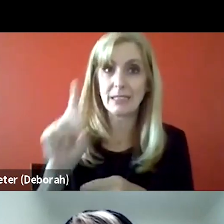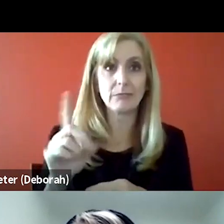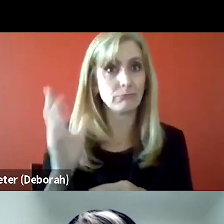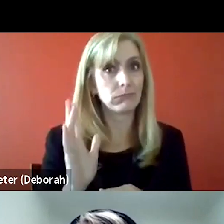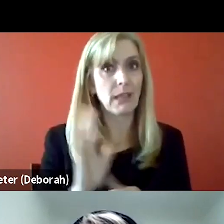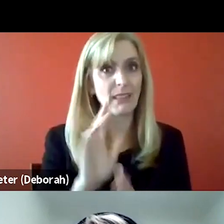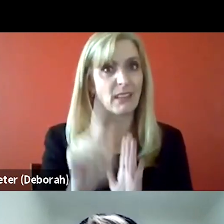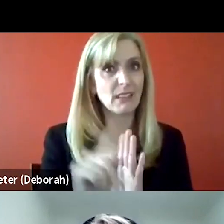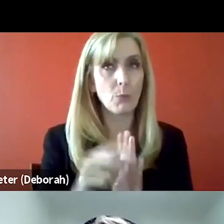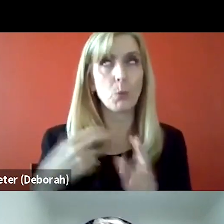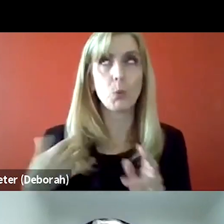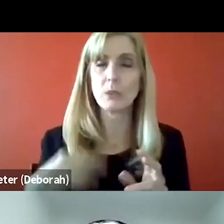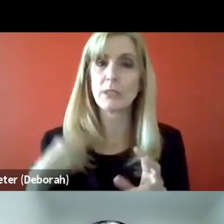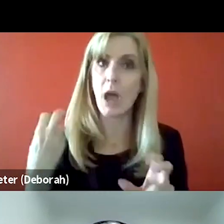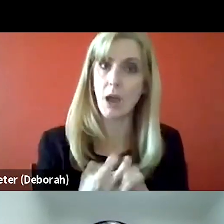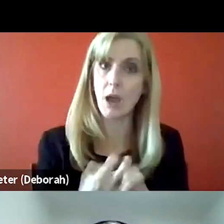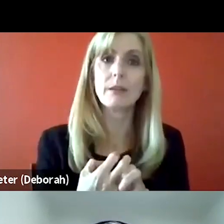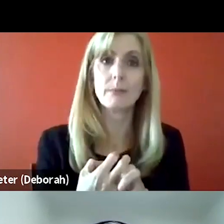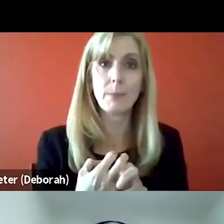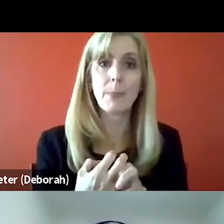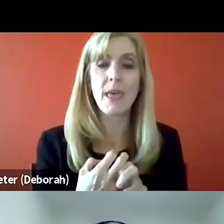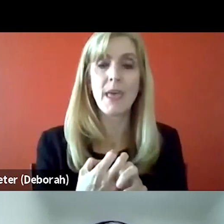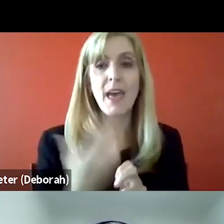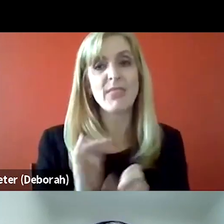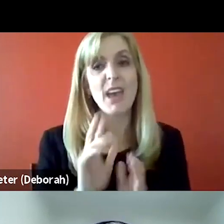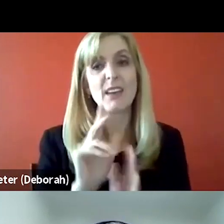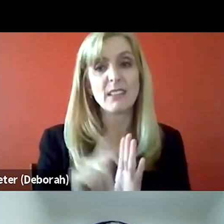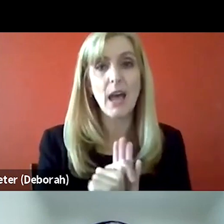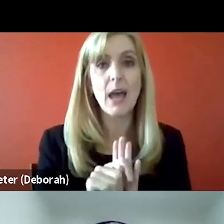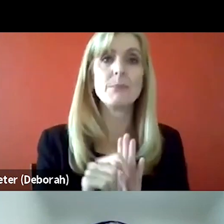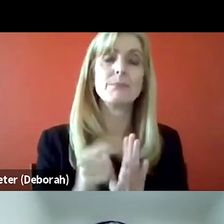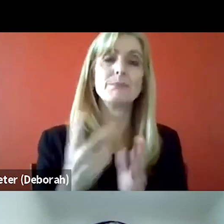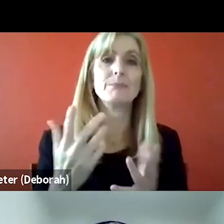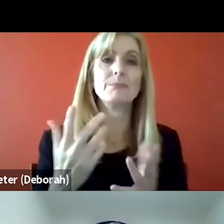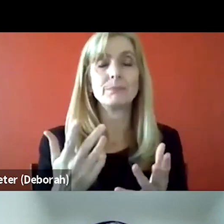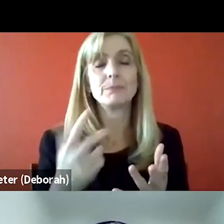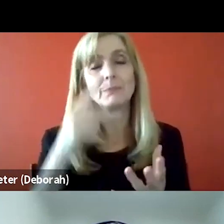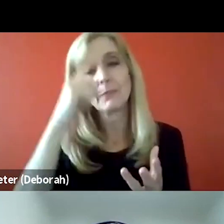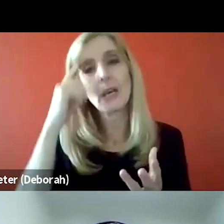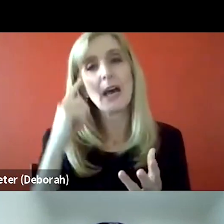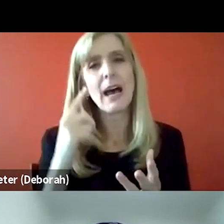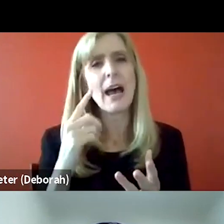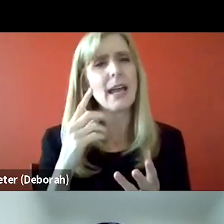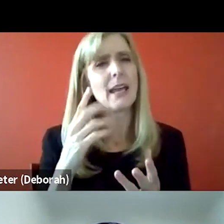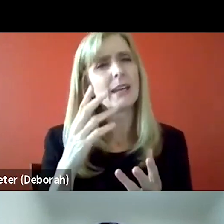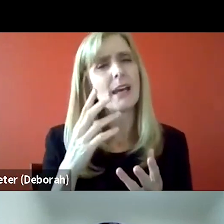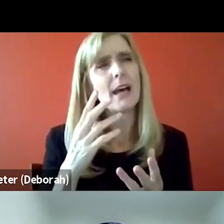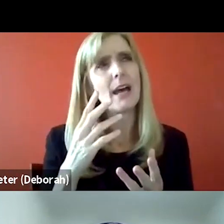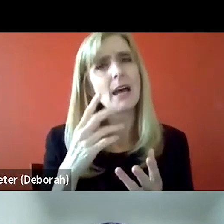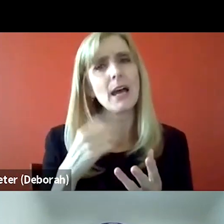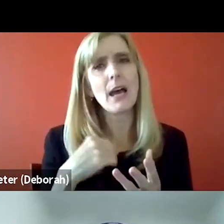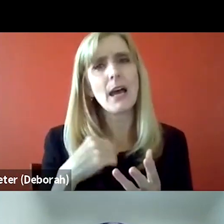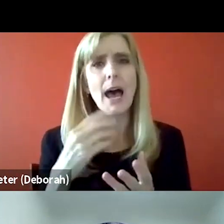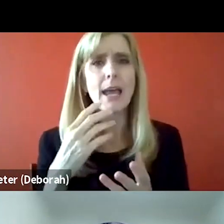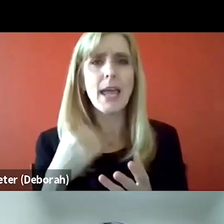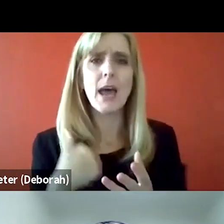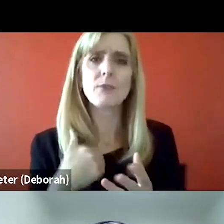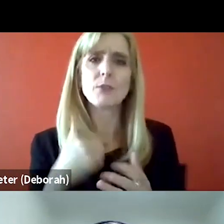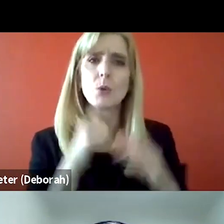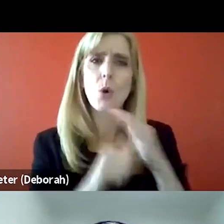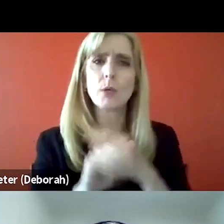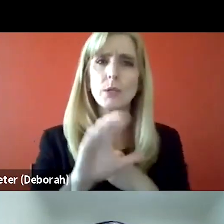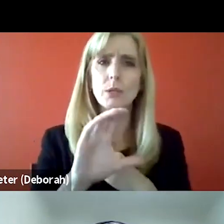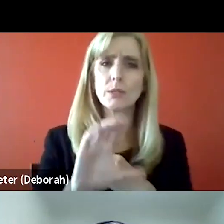hard. I at the time I had to go through CAPS. I'm not sure if that's still the case, but I had to go through CAPS to